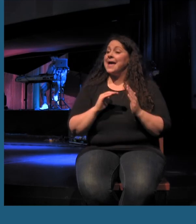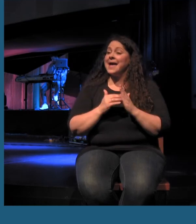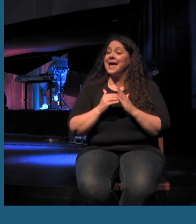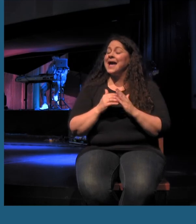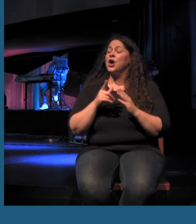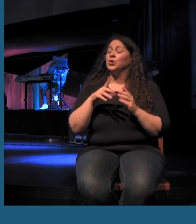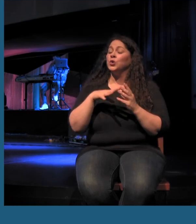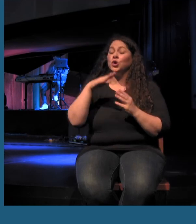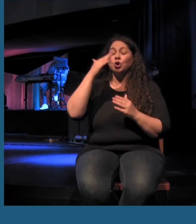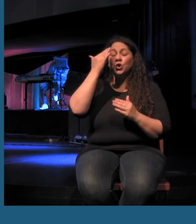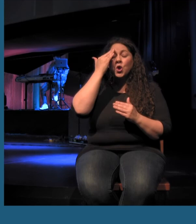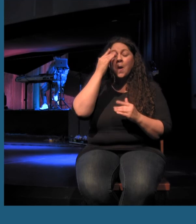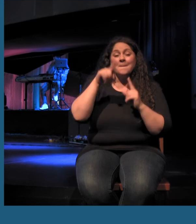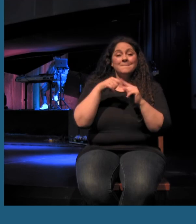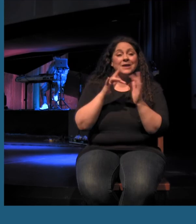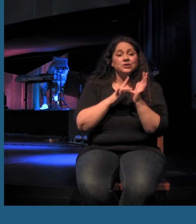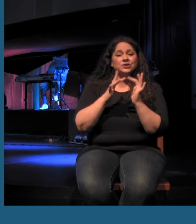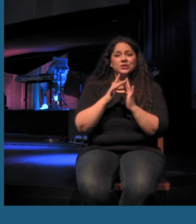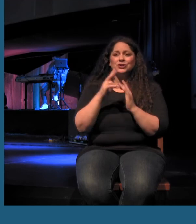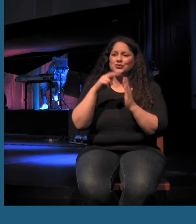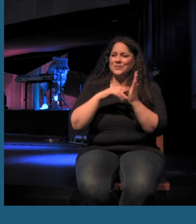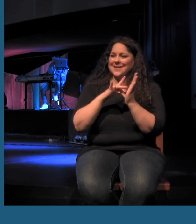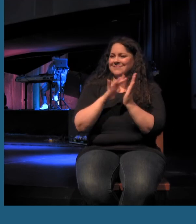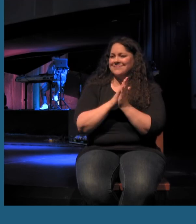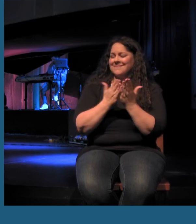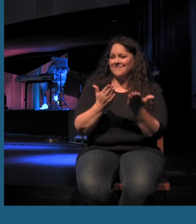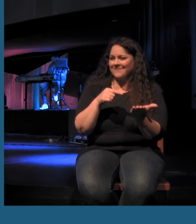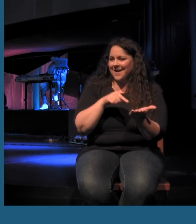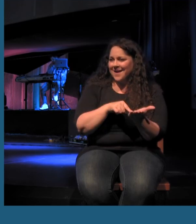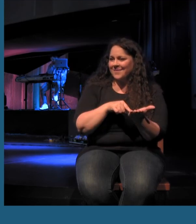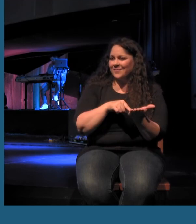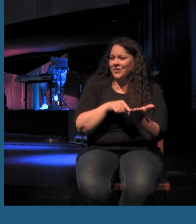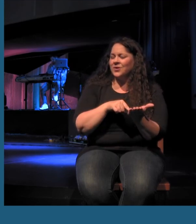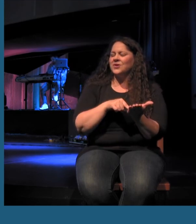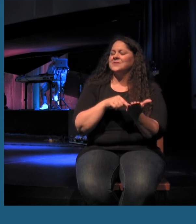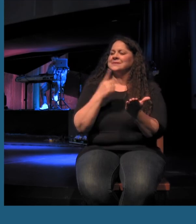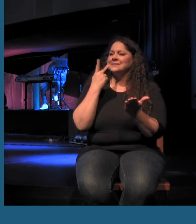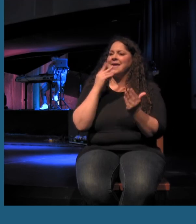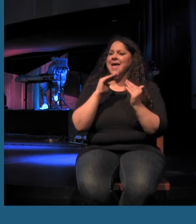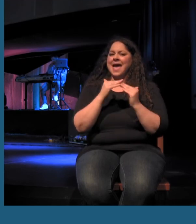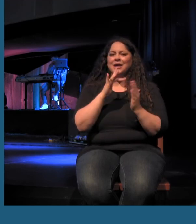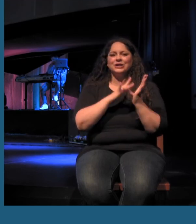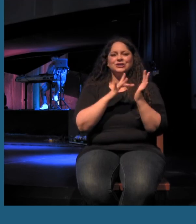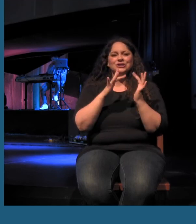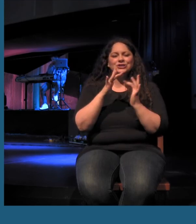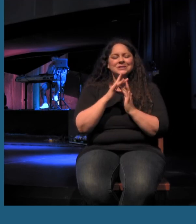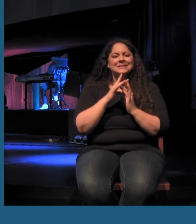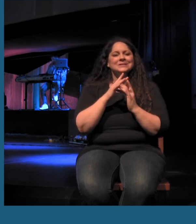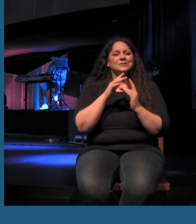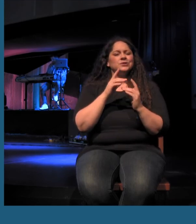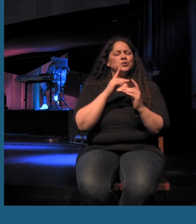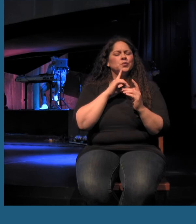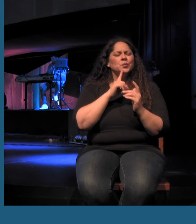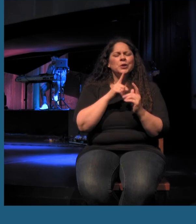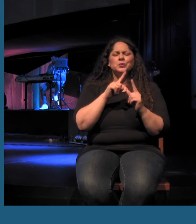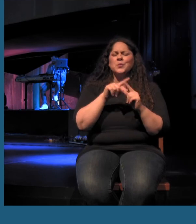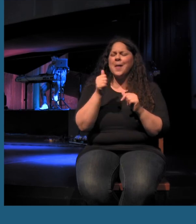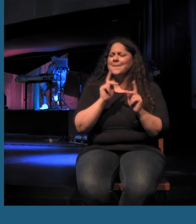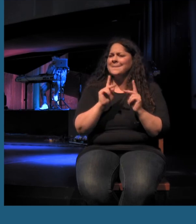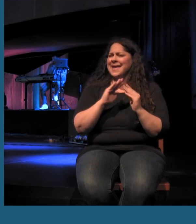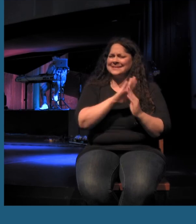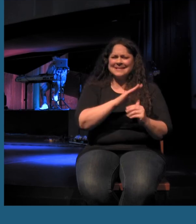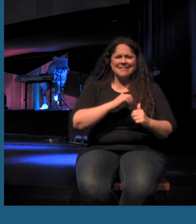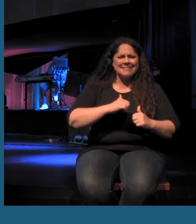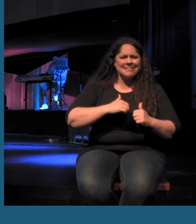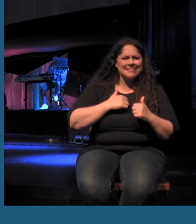word, reading and understanding, how did Jesus view people? How did he love people? What did he do? How did he live his